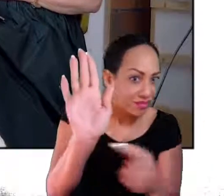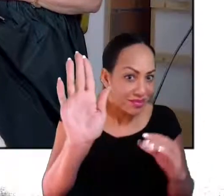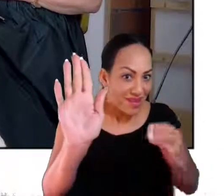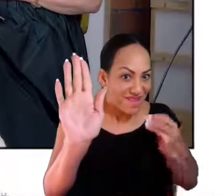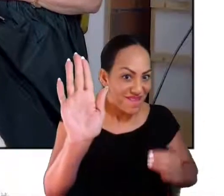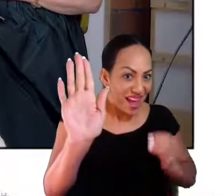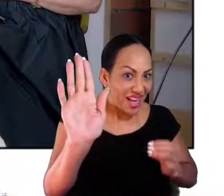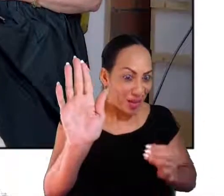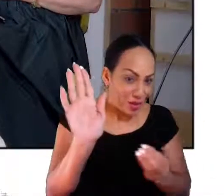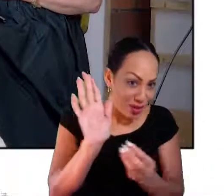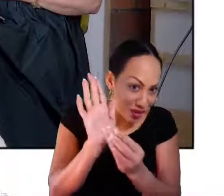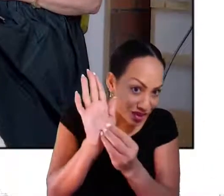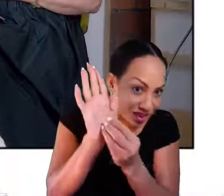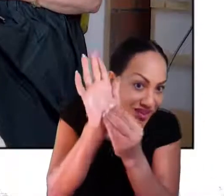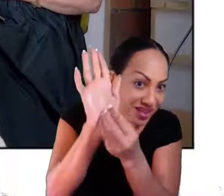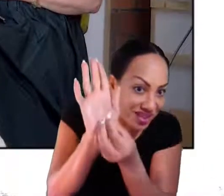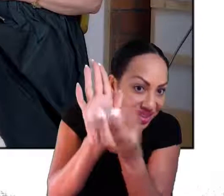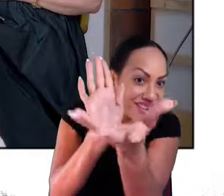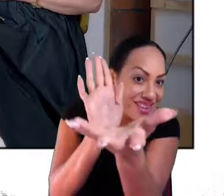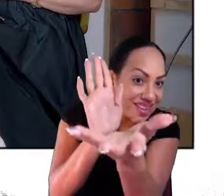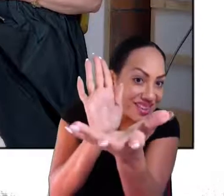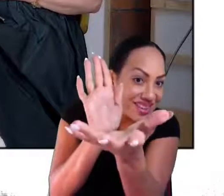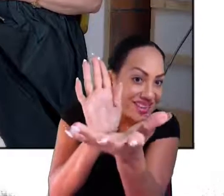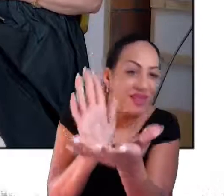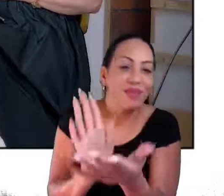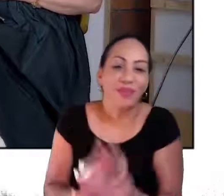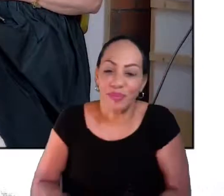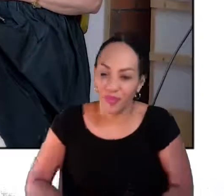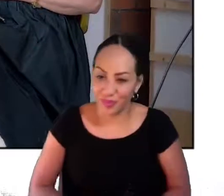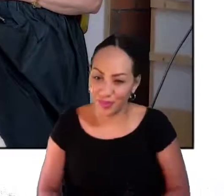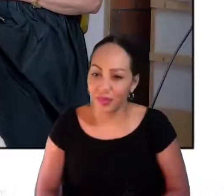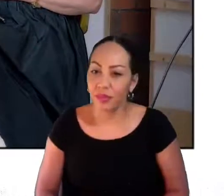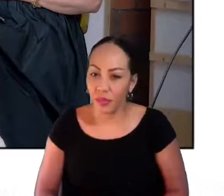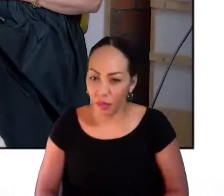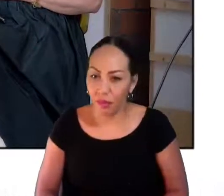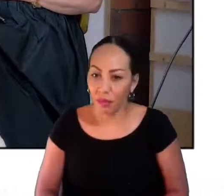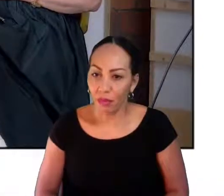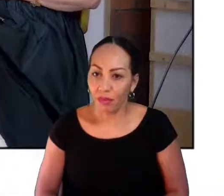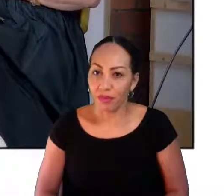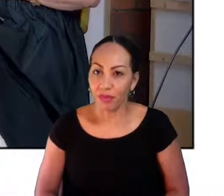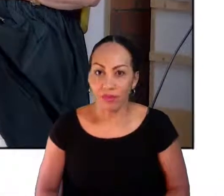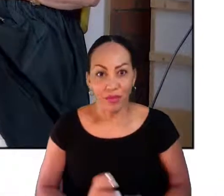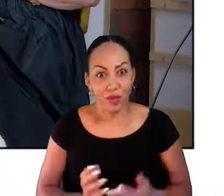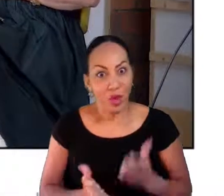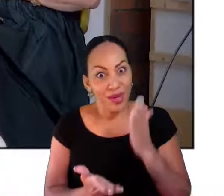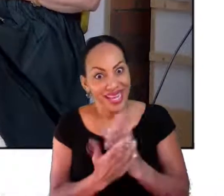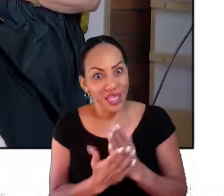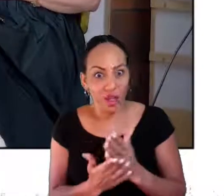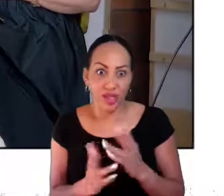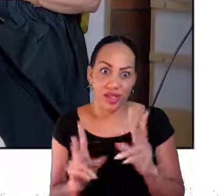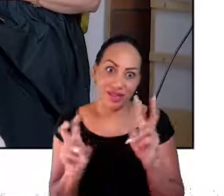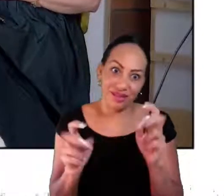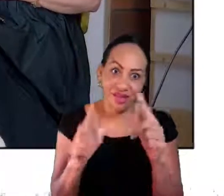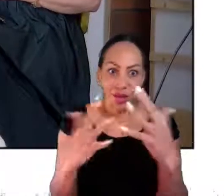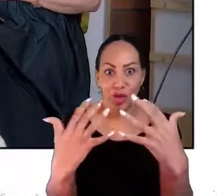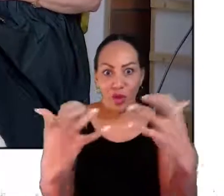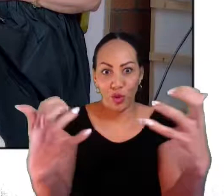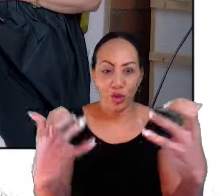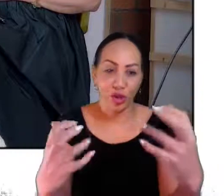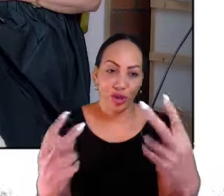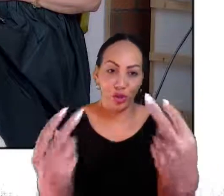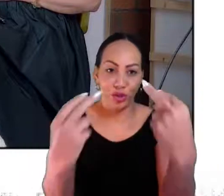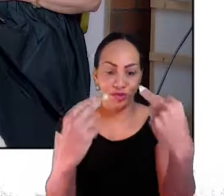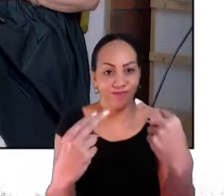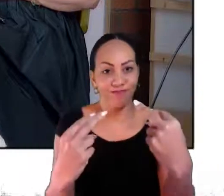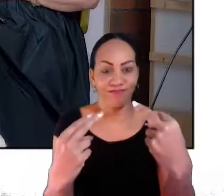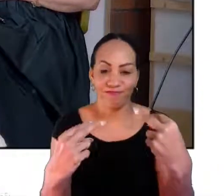individual instances and things like that. But you should be able to touch them in your process. I really liked it. I thought it resonated